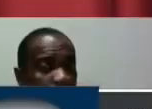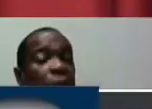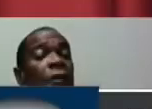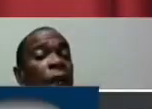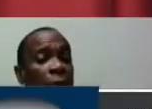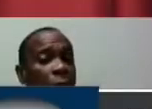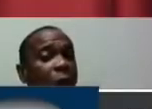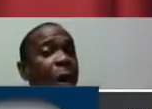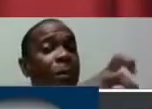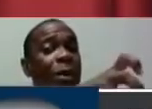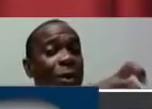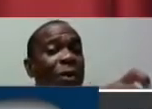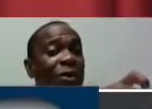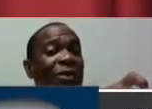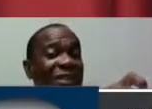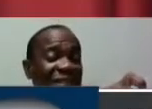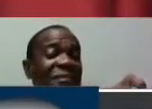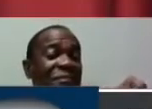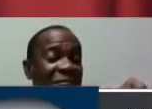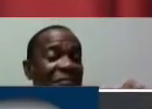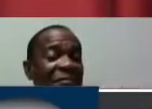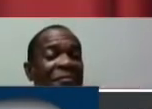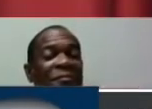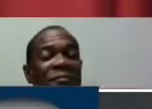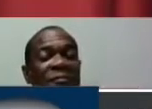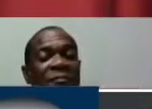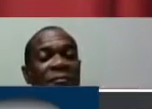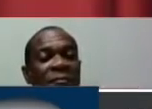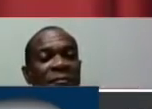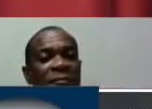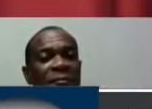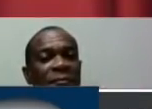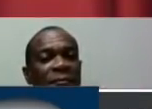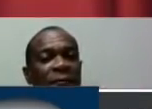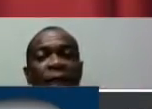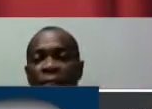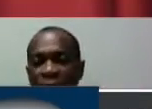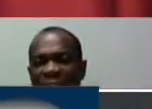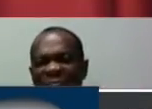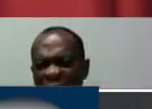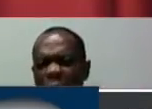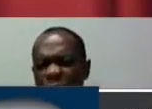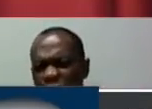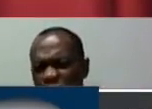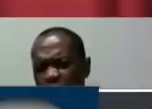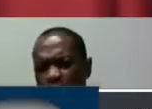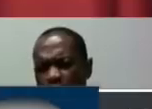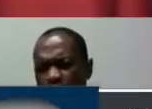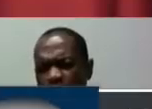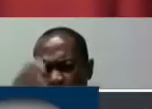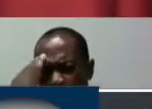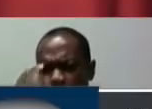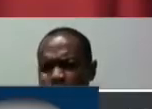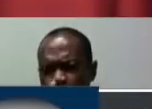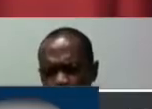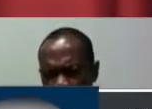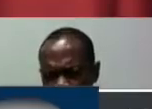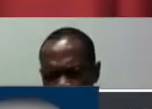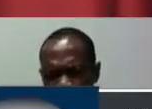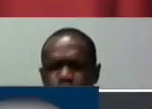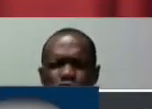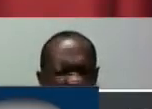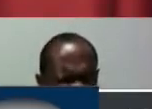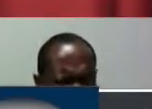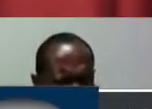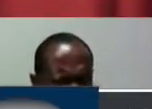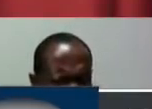into the back room, this digital portal, and that is where the verification will take place. Once you have put